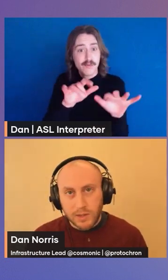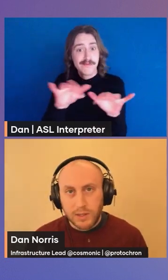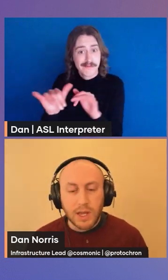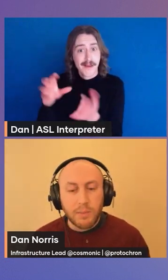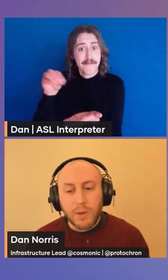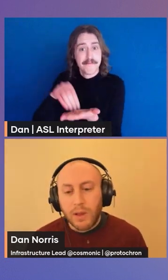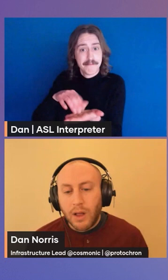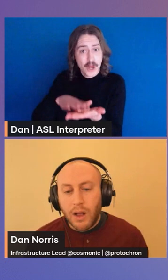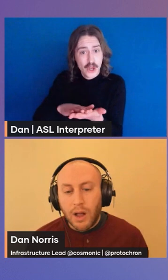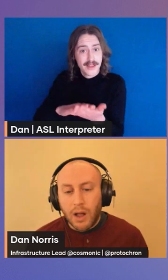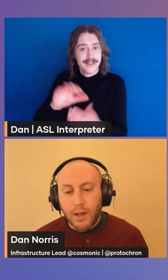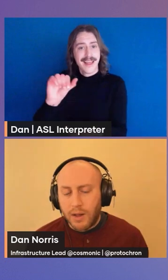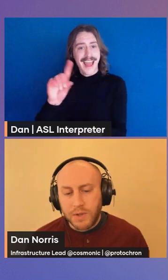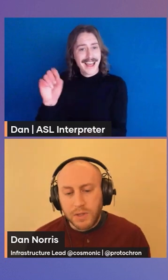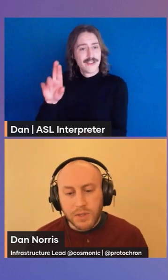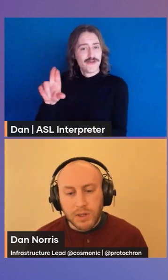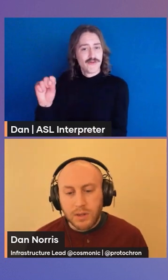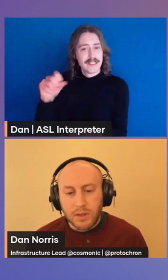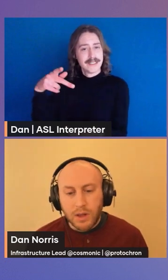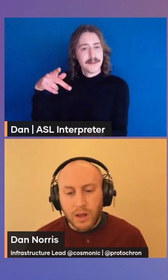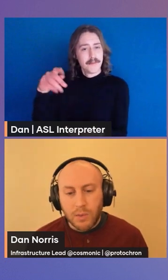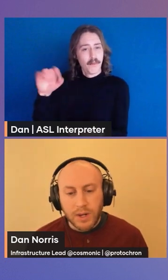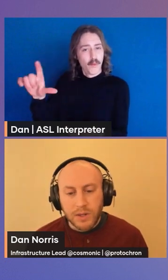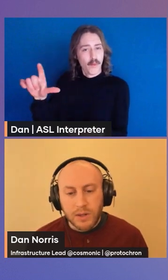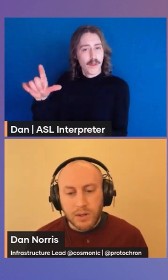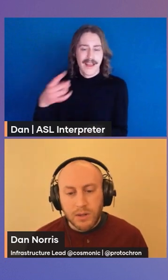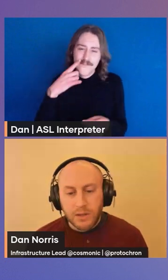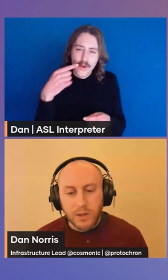in this example, I'm just using